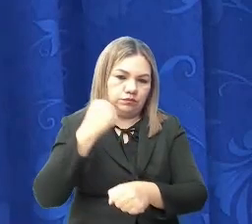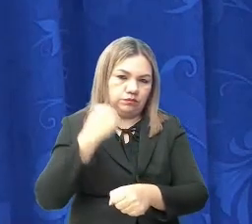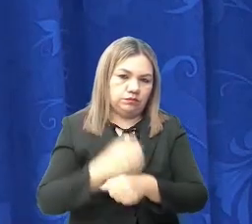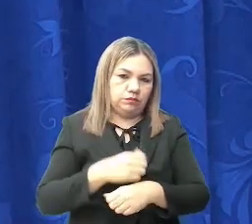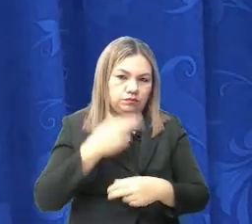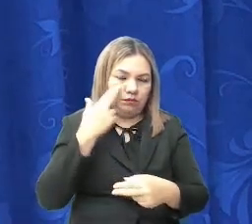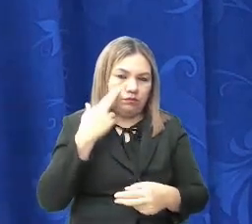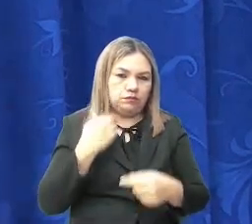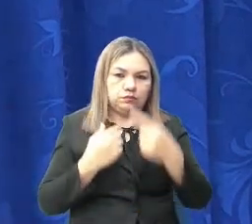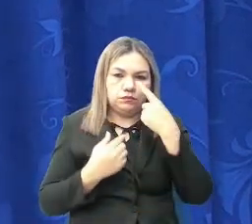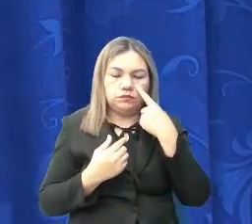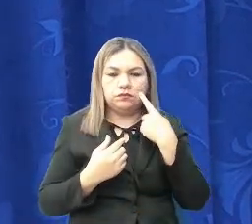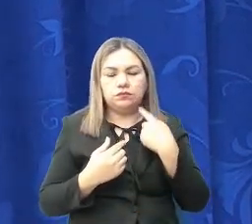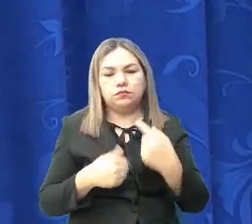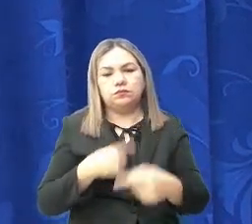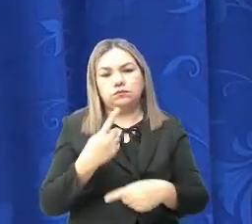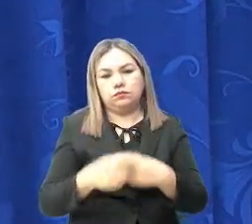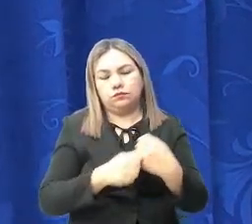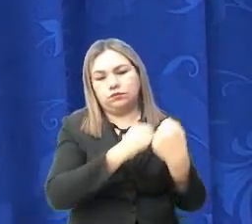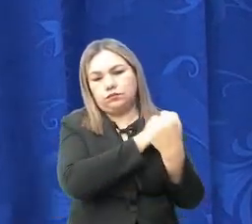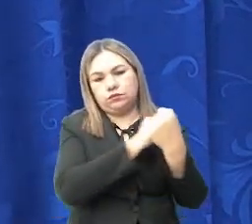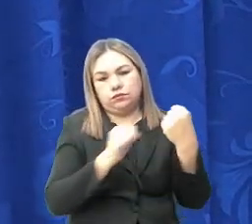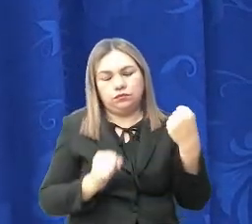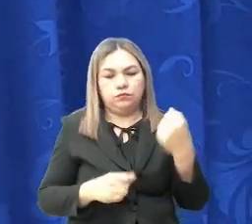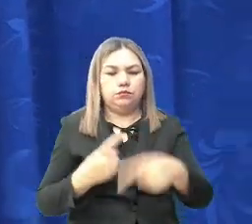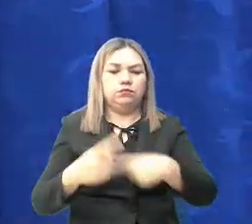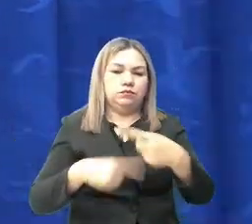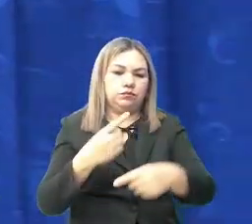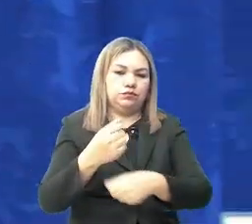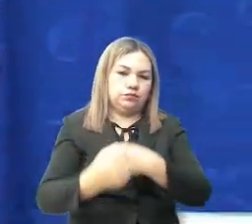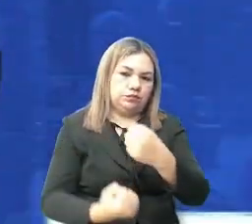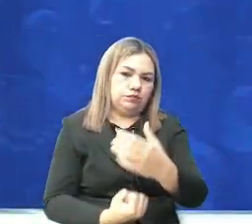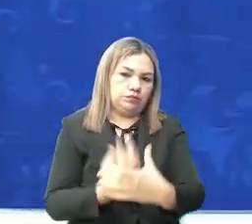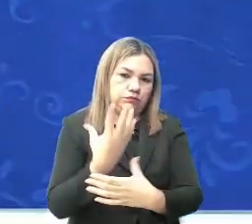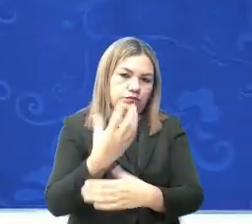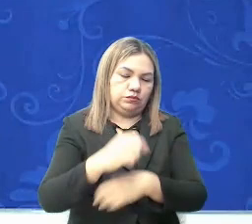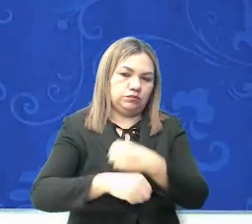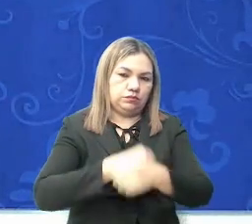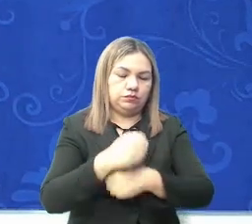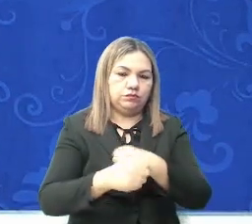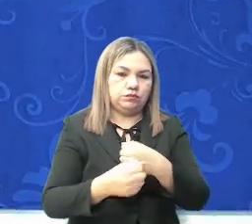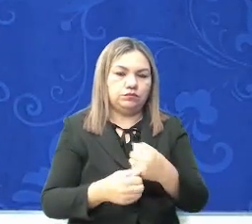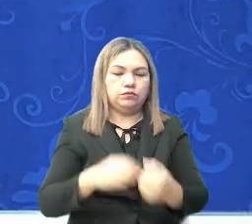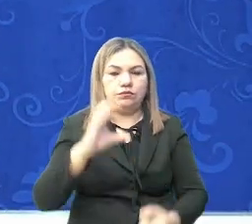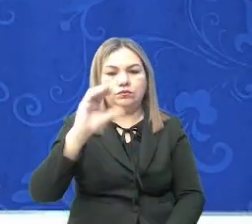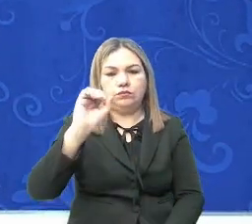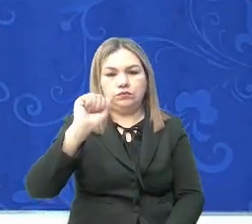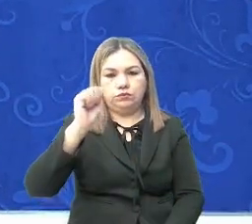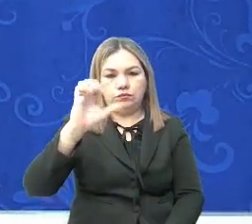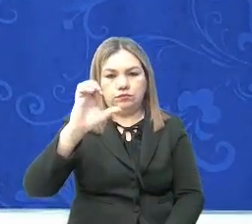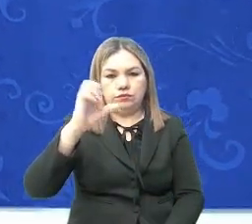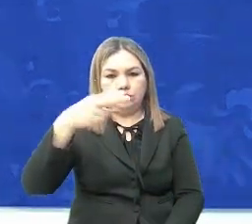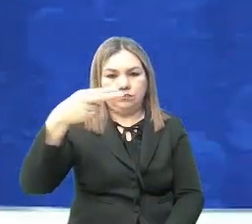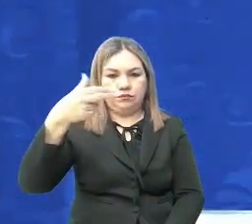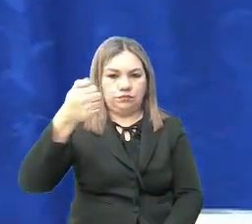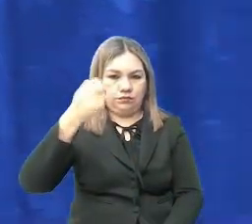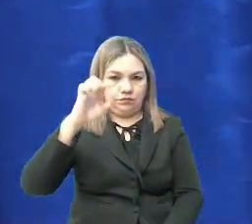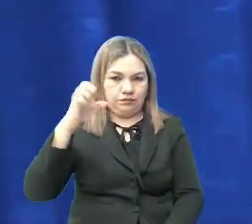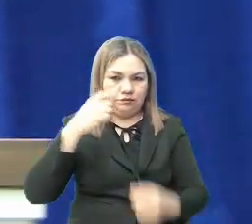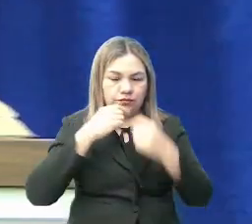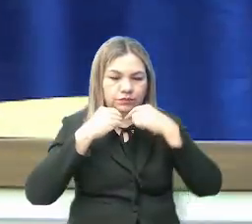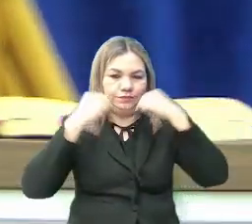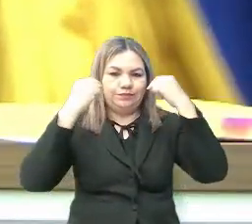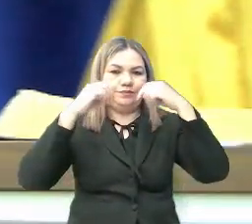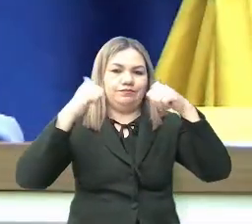You need to sow with tears in the Lord for the next year to reap with joy.